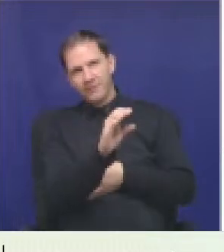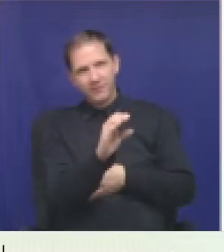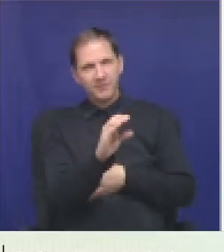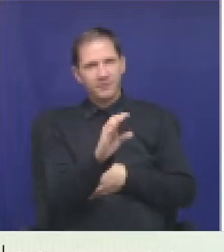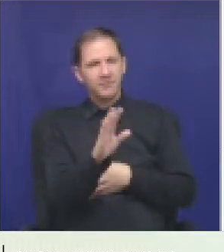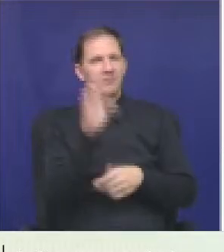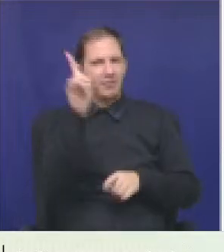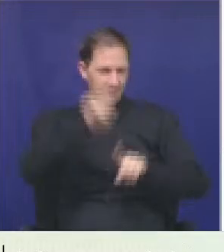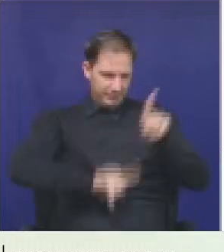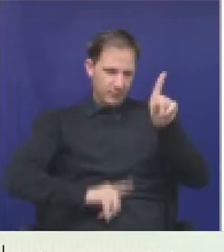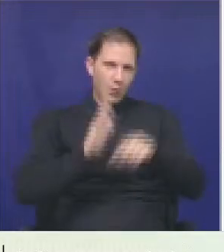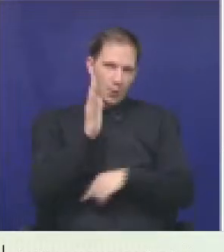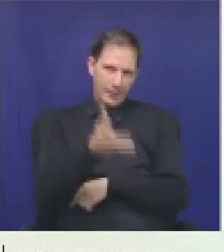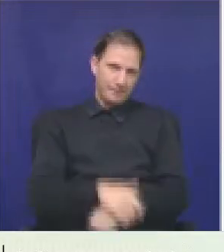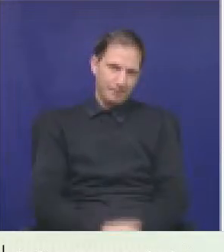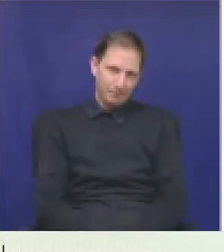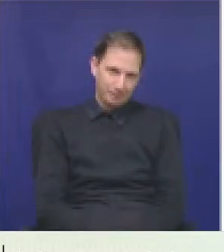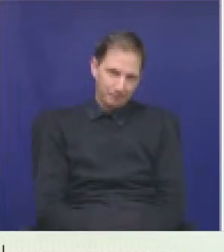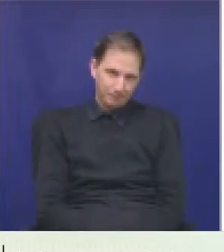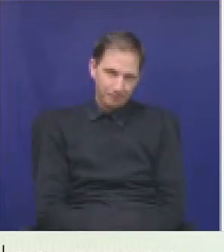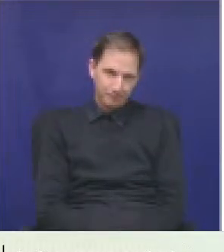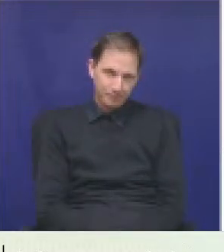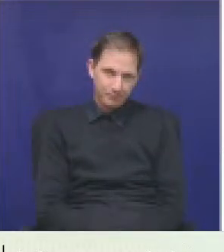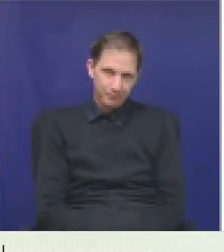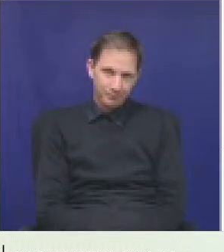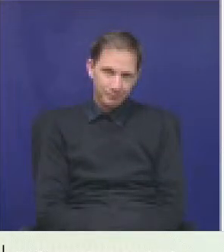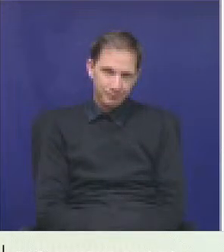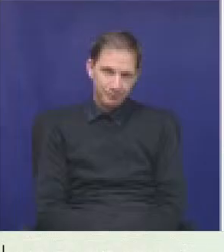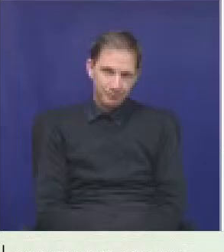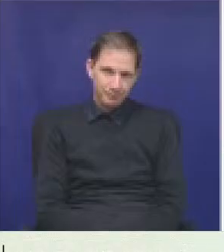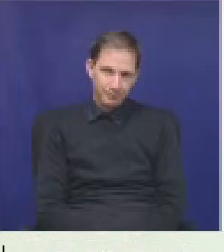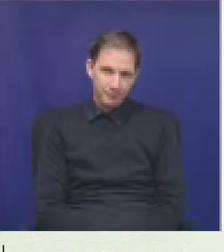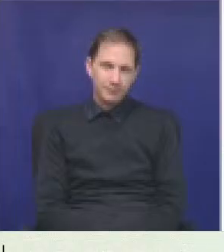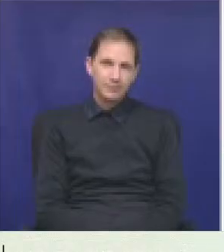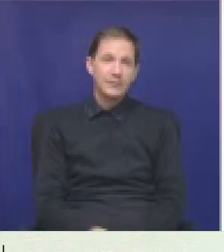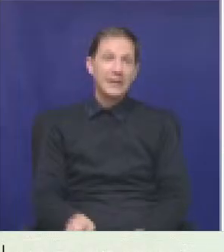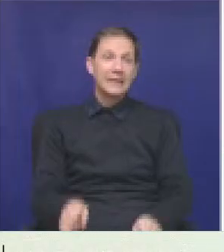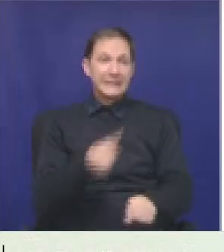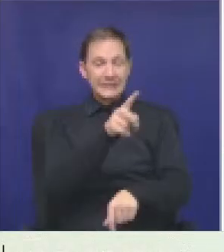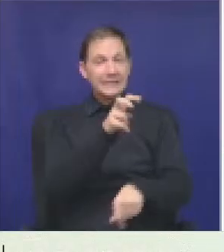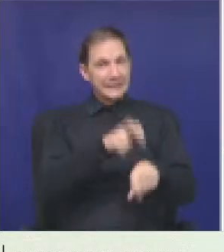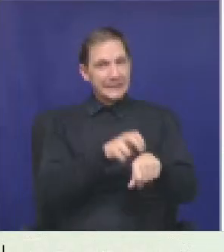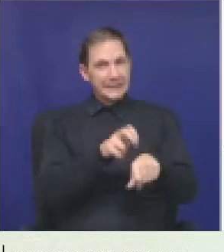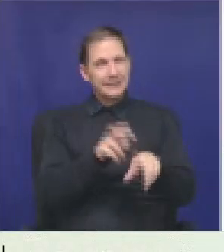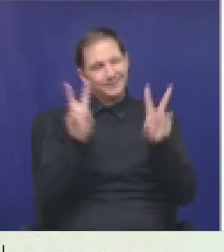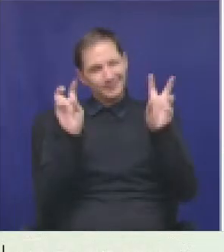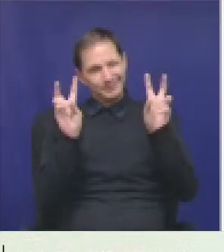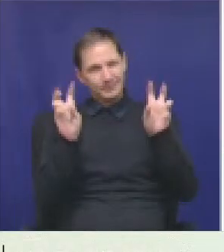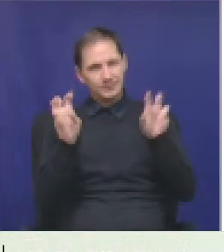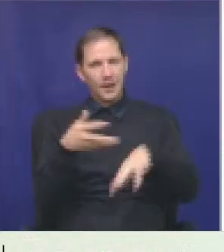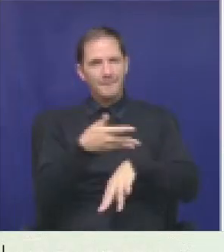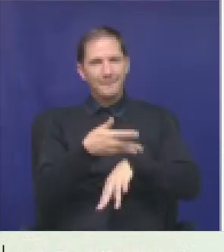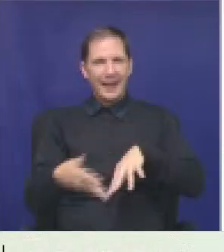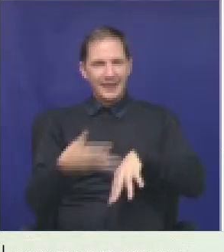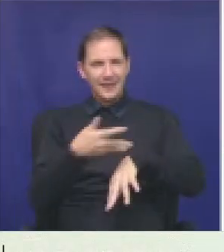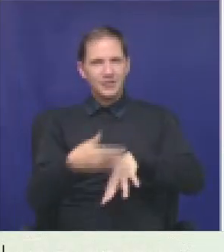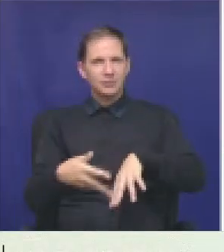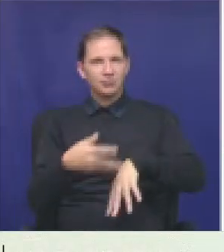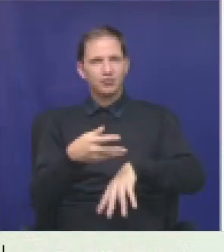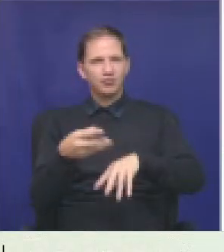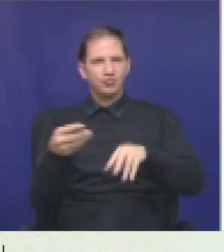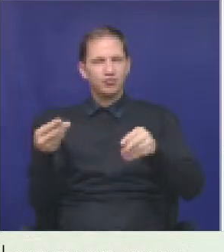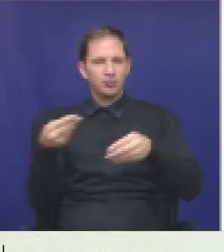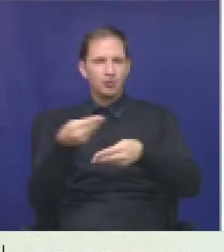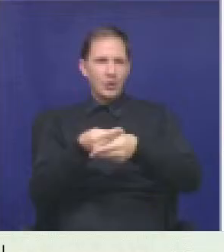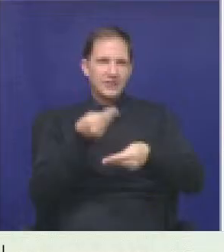underfunded. It's like needing a blood transfusion. If you don't get it, you're not getting out of